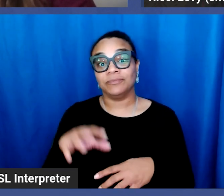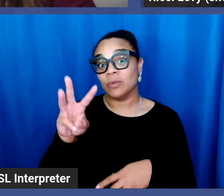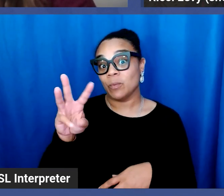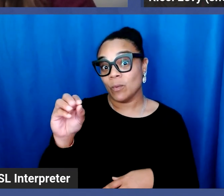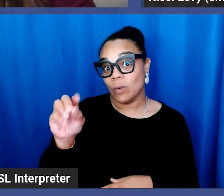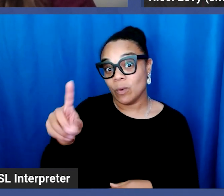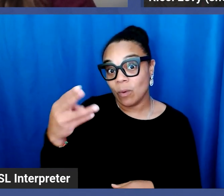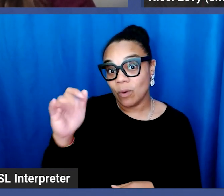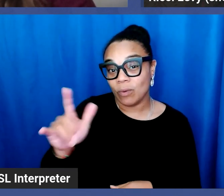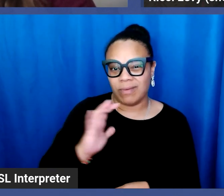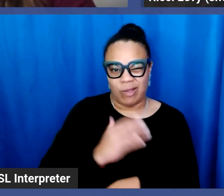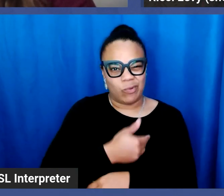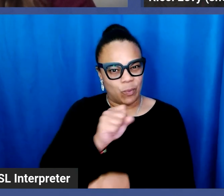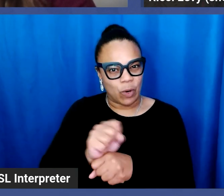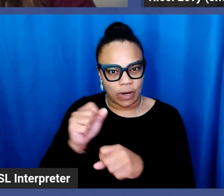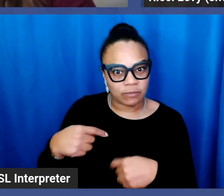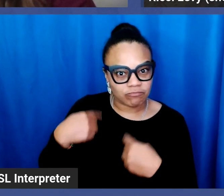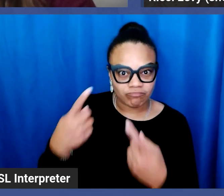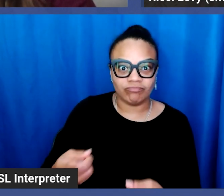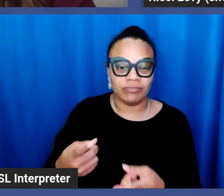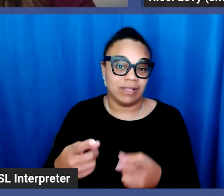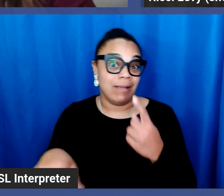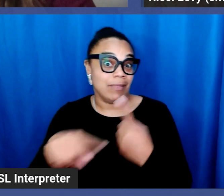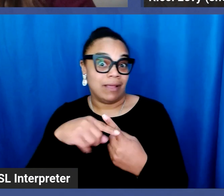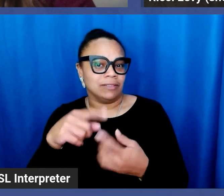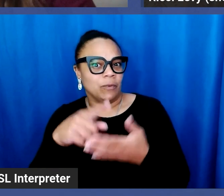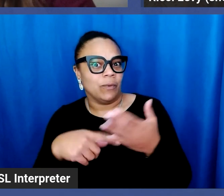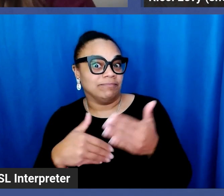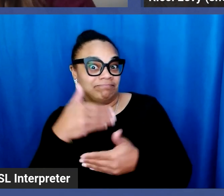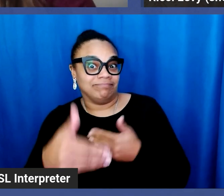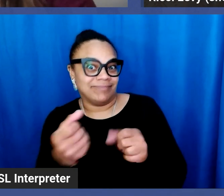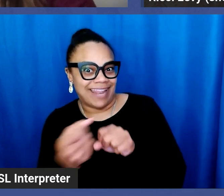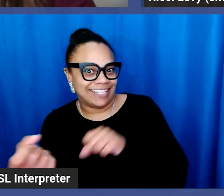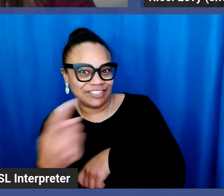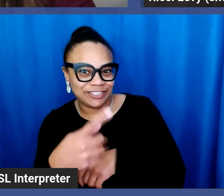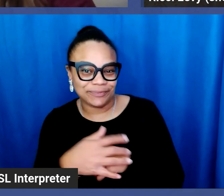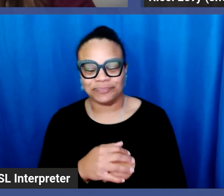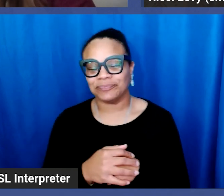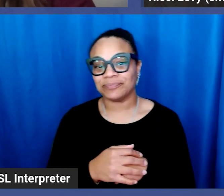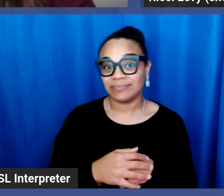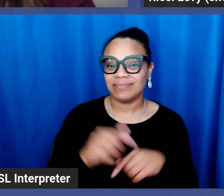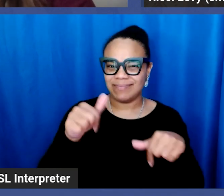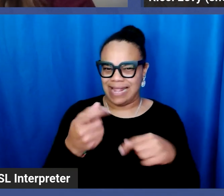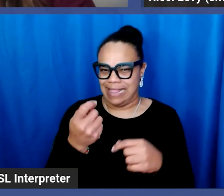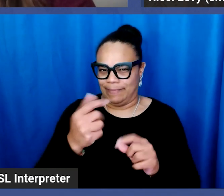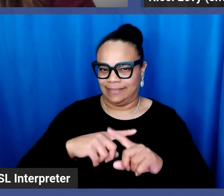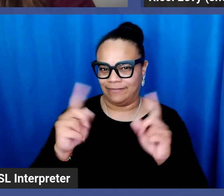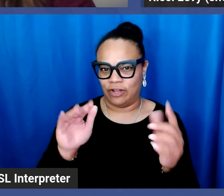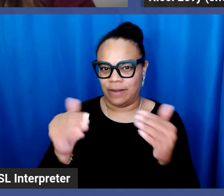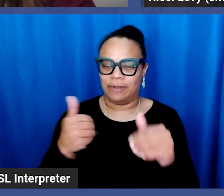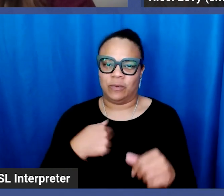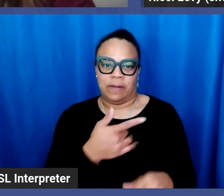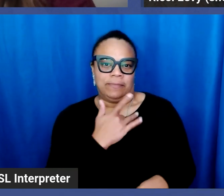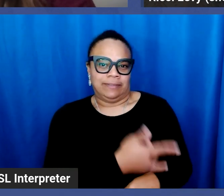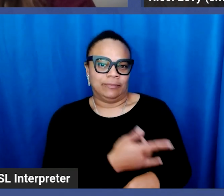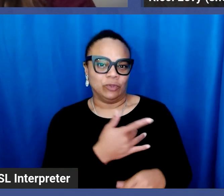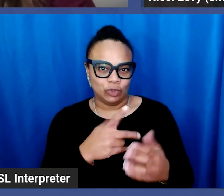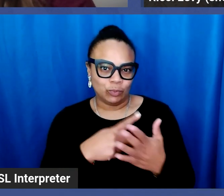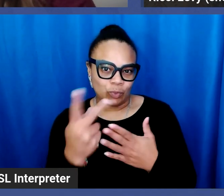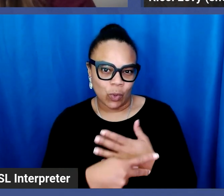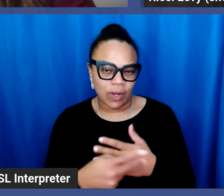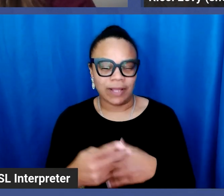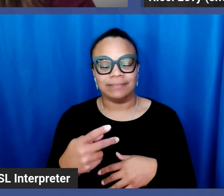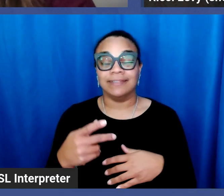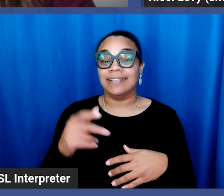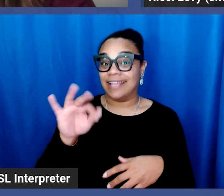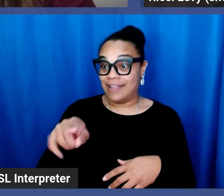is a little different than our usual program. If some of you are returning, we're so glad to have you back. And I want to let you know that this